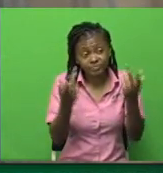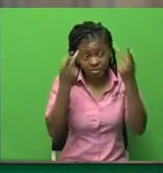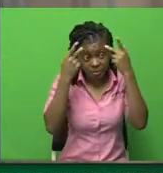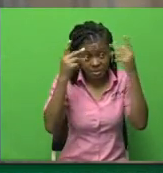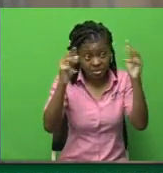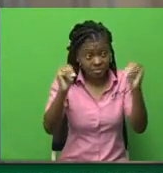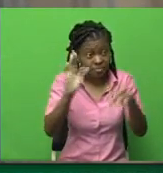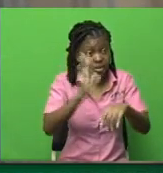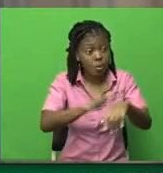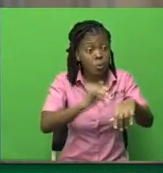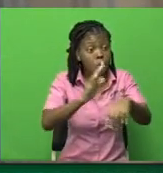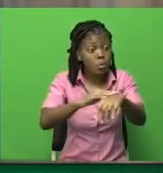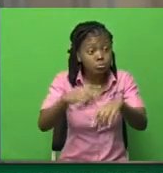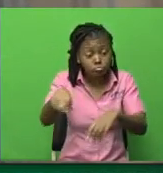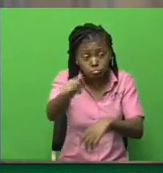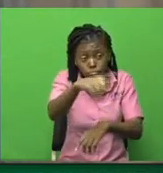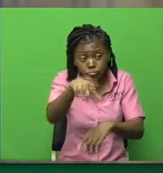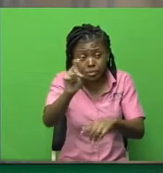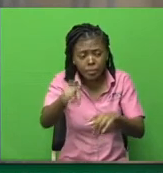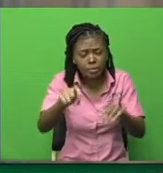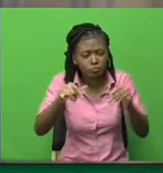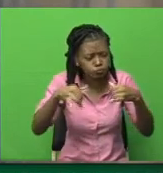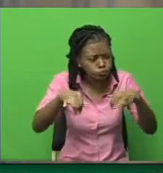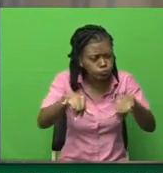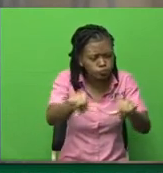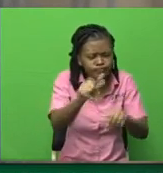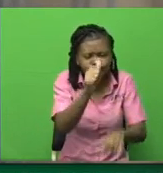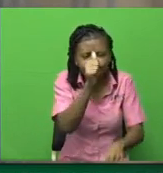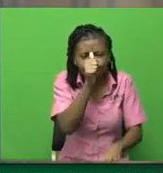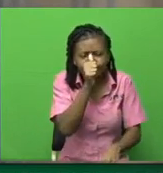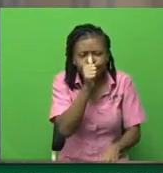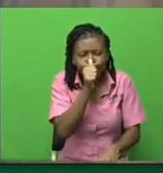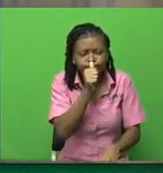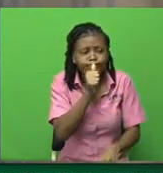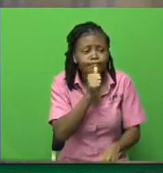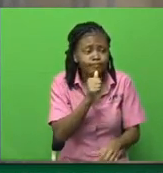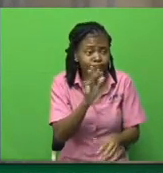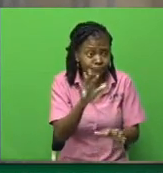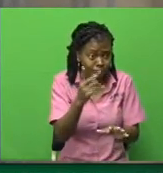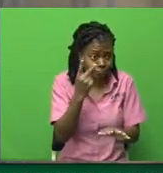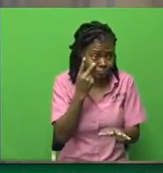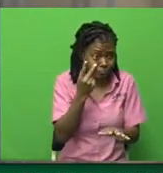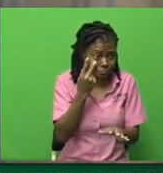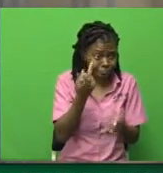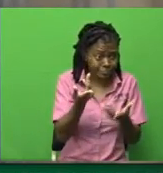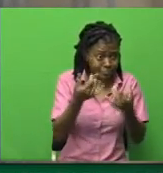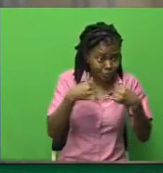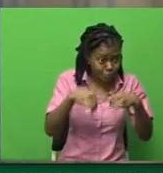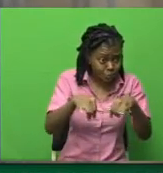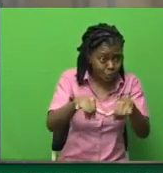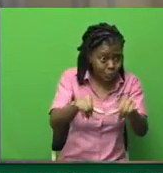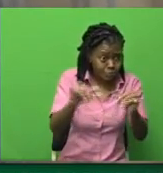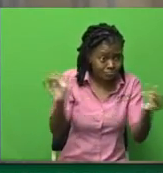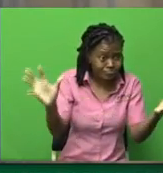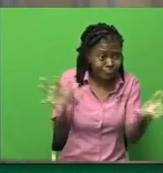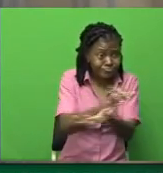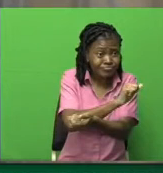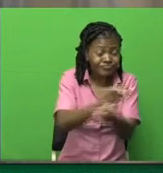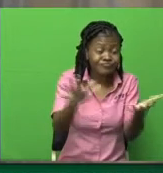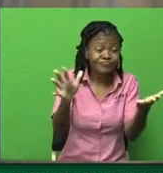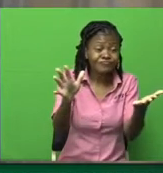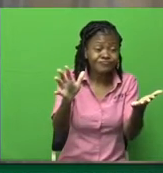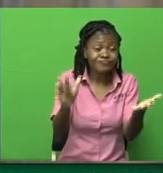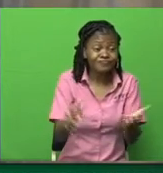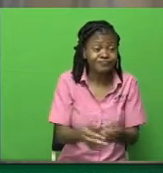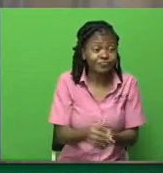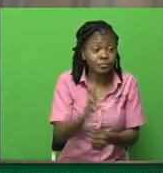citizens to stay the course but of course that course we are headed we're headed on is for disaster the